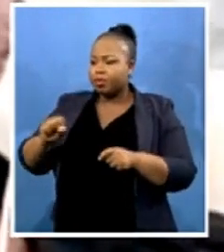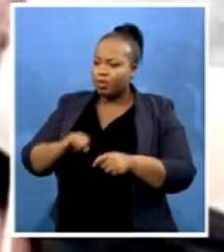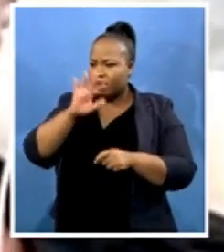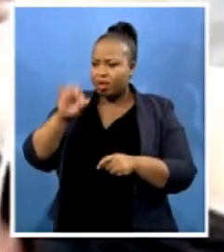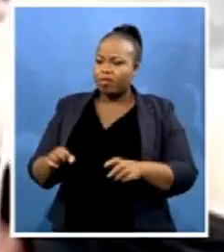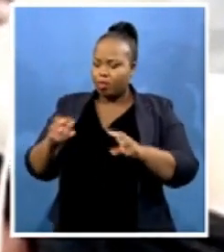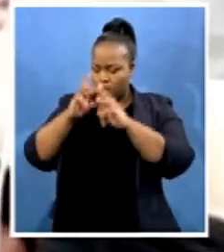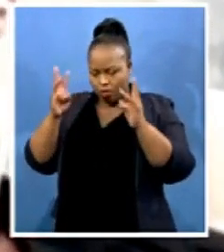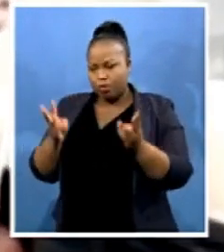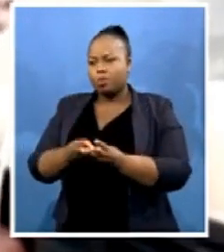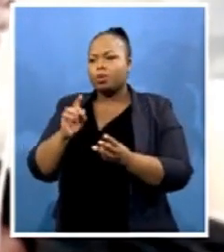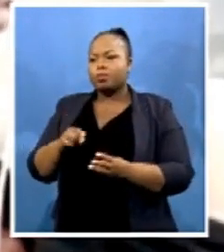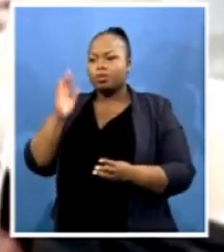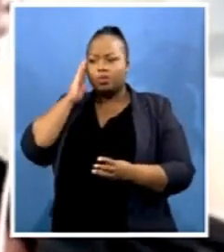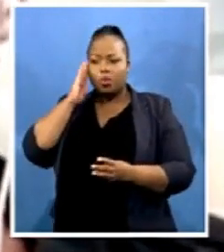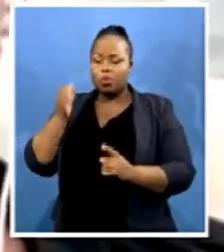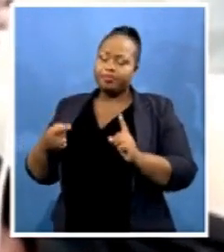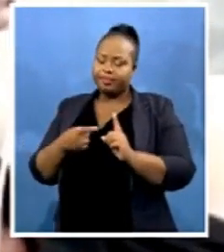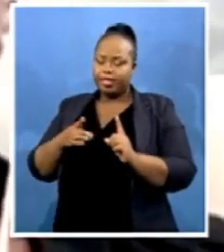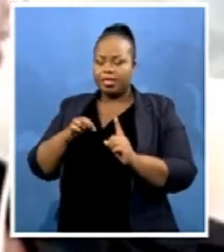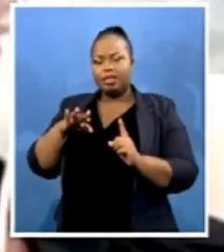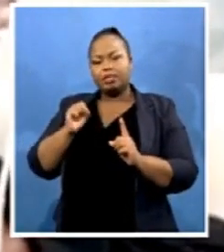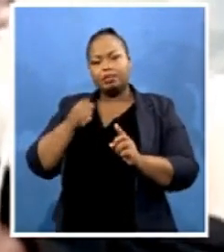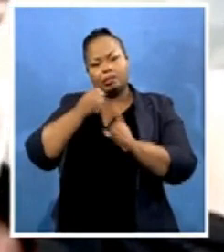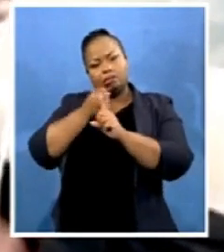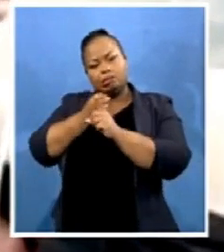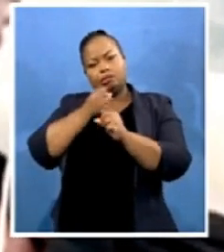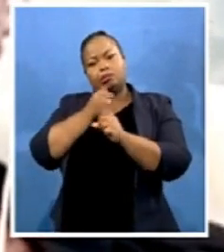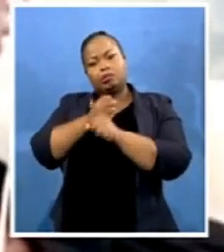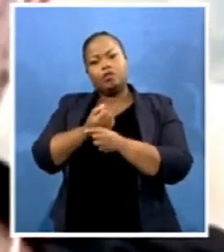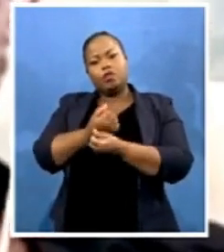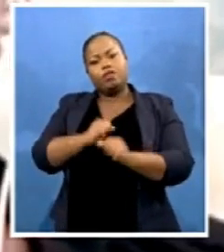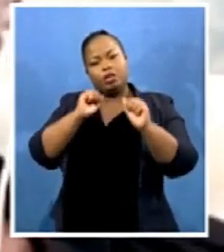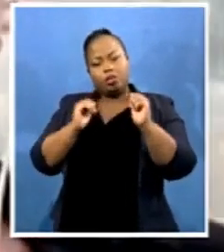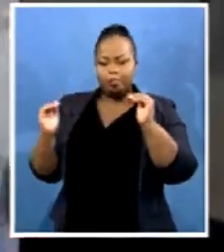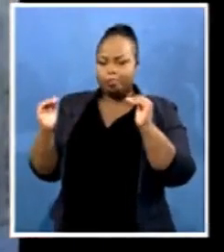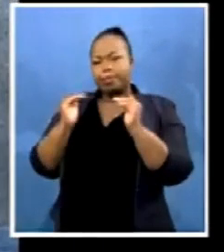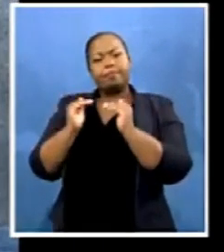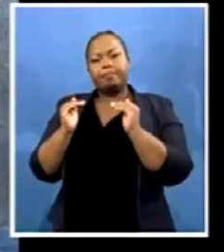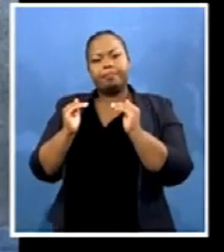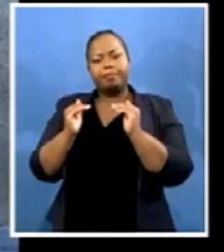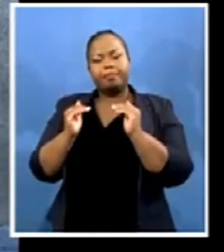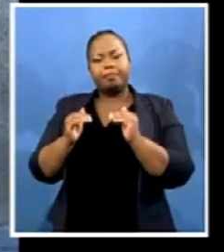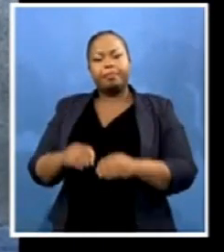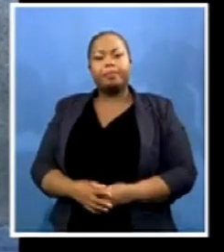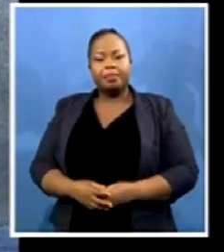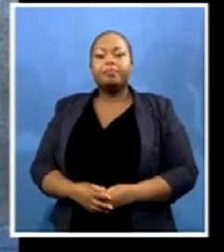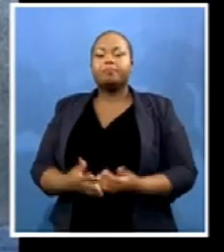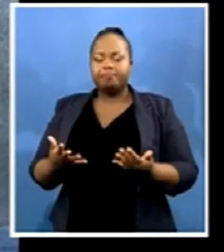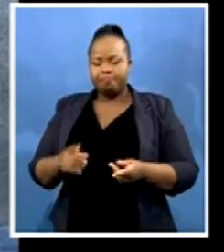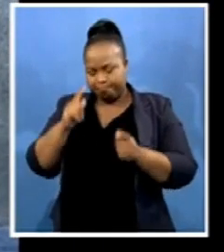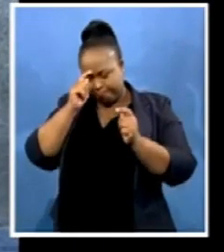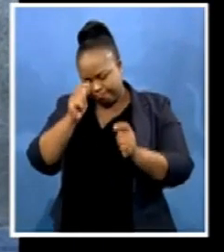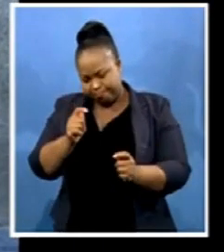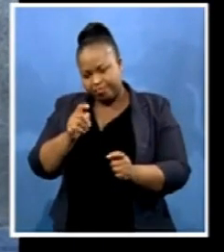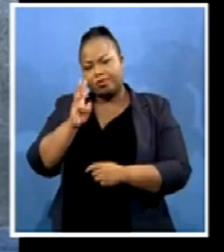Goldberg, your fight for inequality, against inequality rather, we will observe that we will continue to